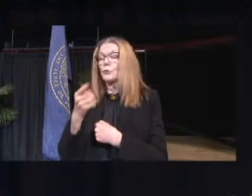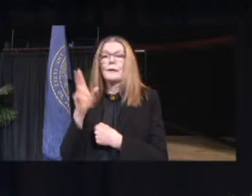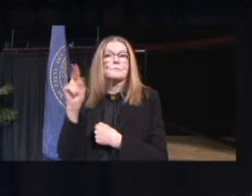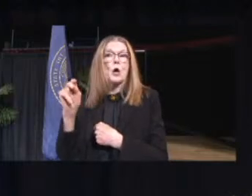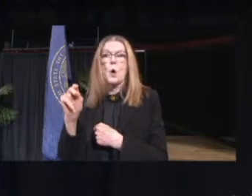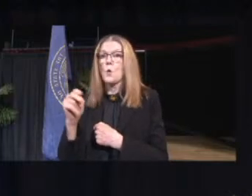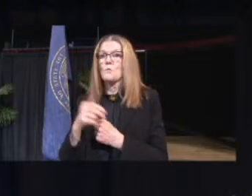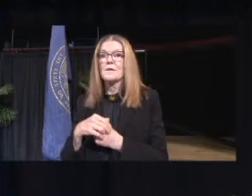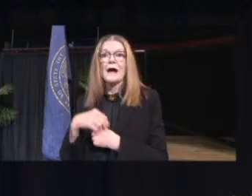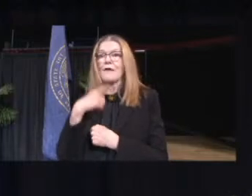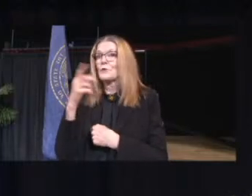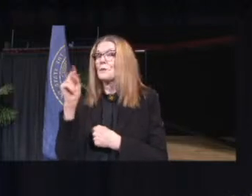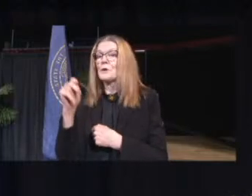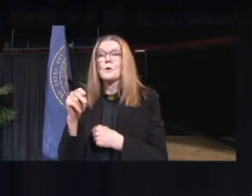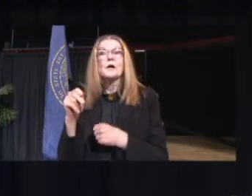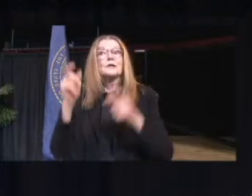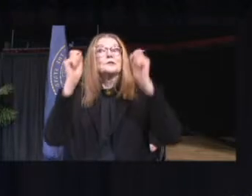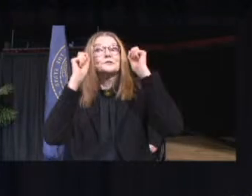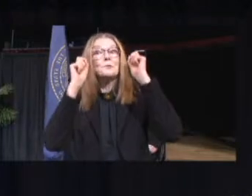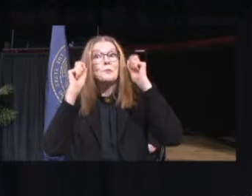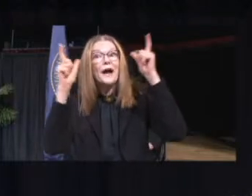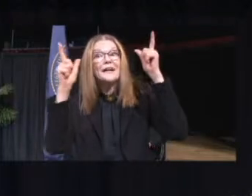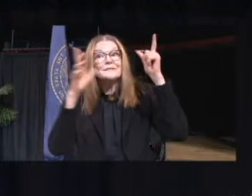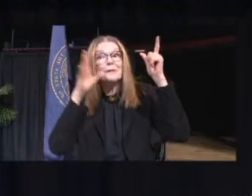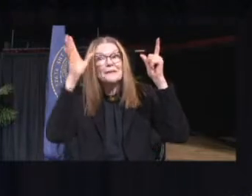time. So, surprise.